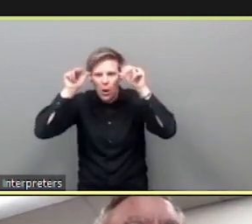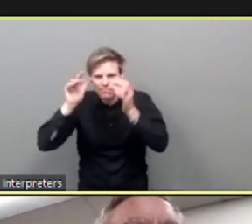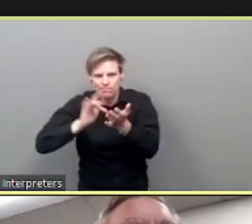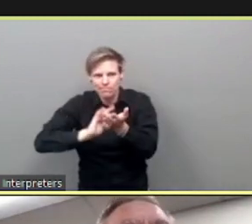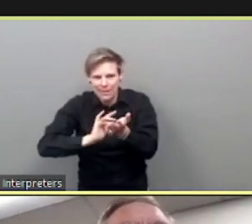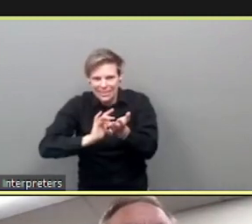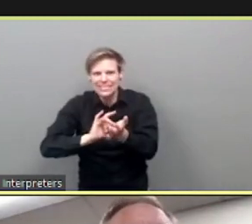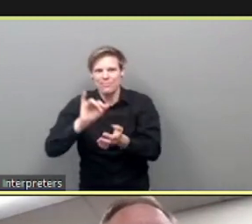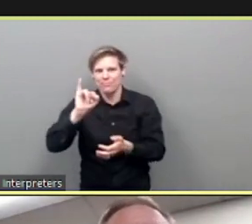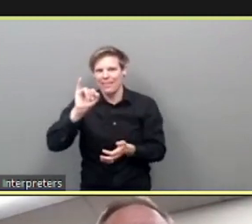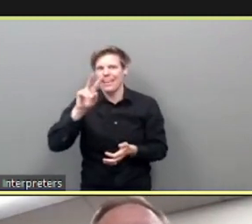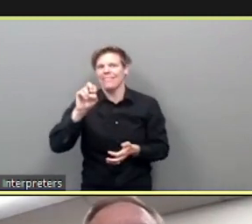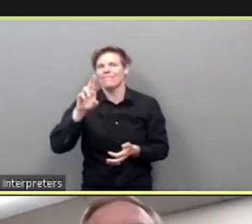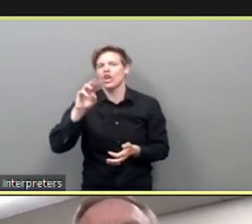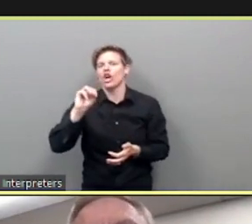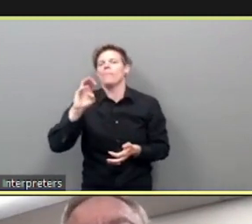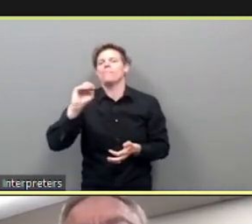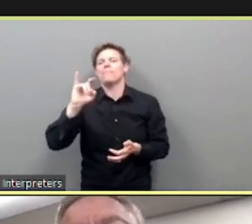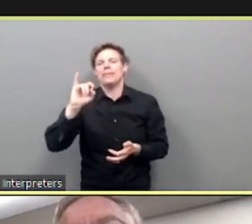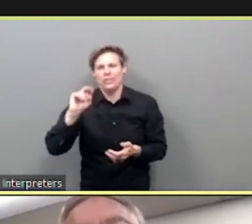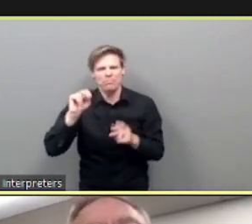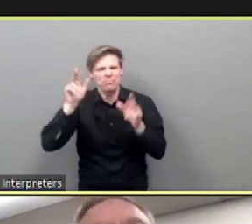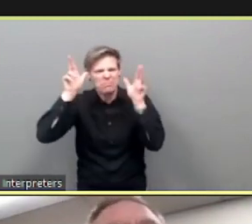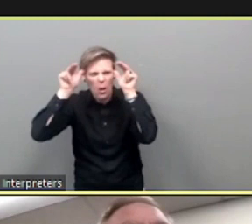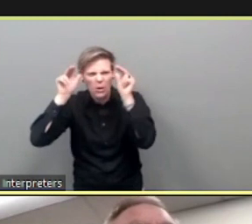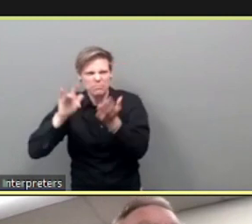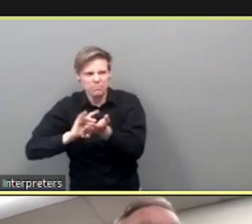first today. I ended up CNN